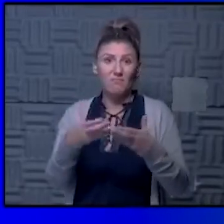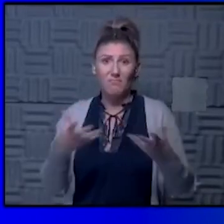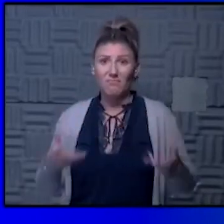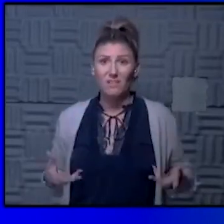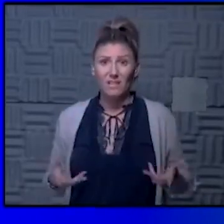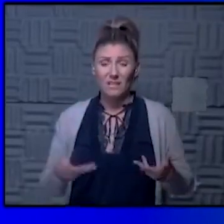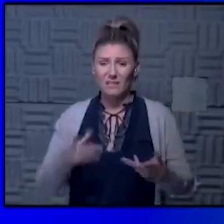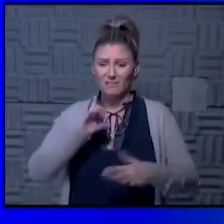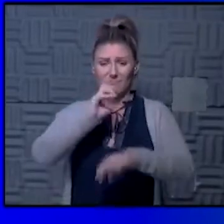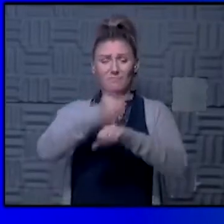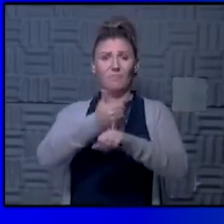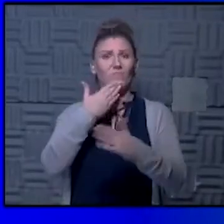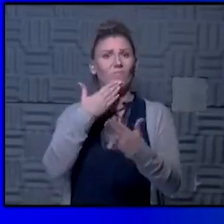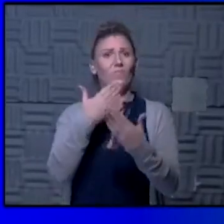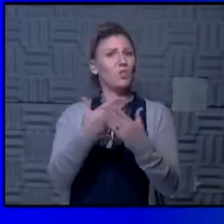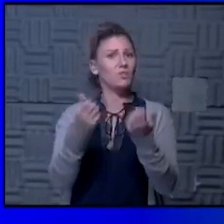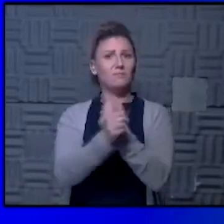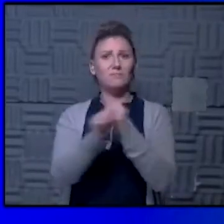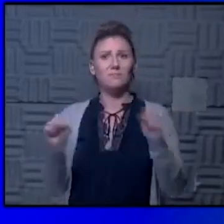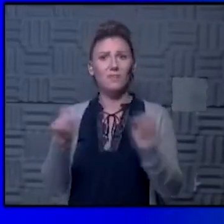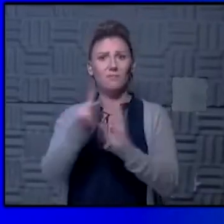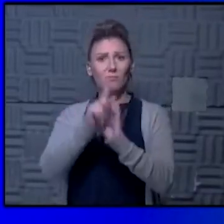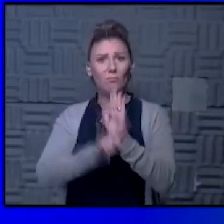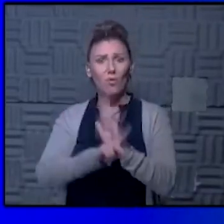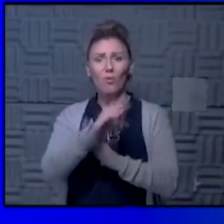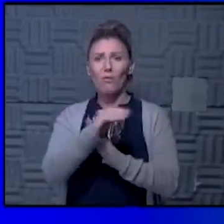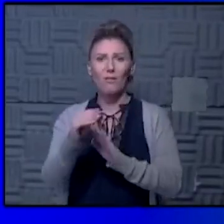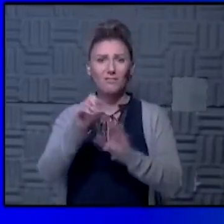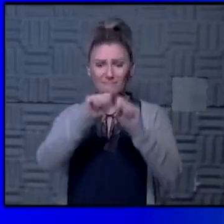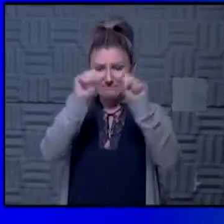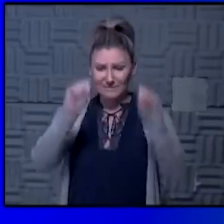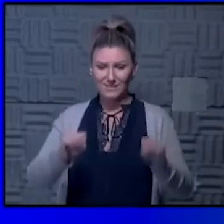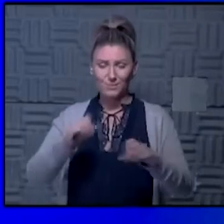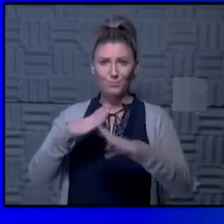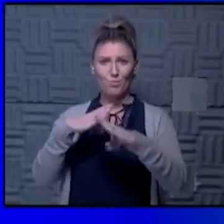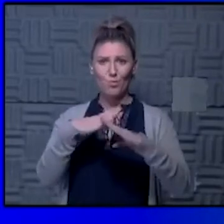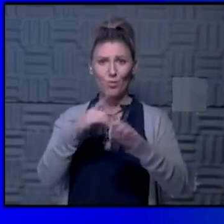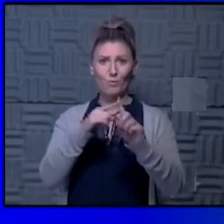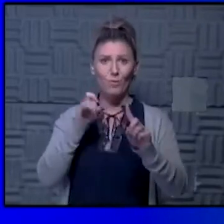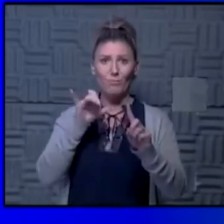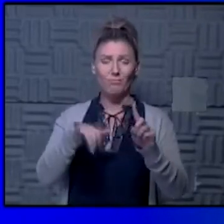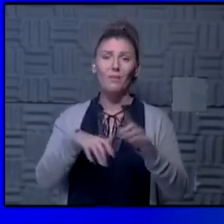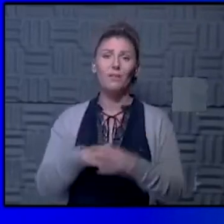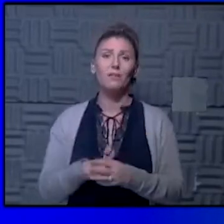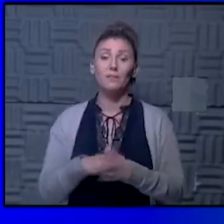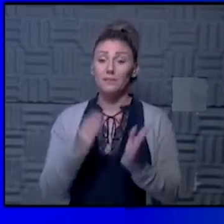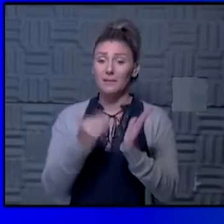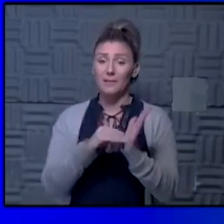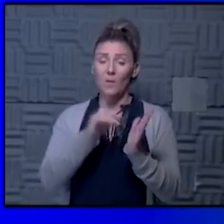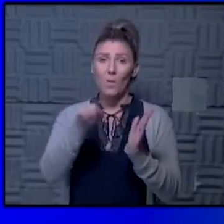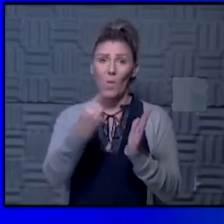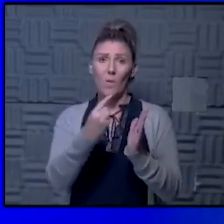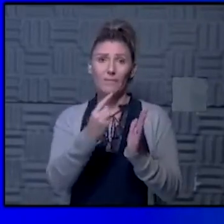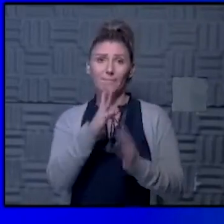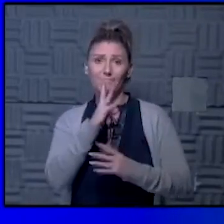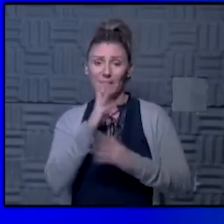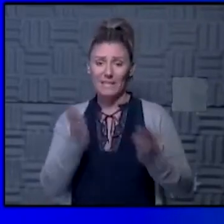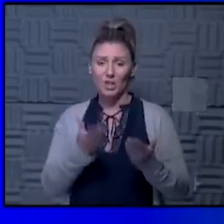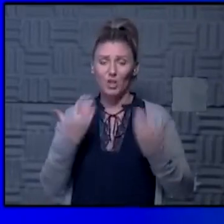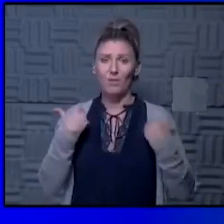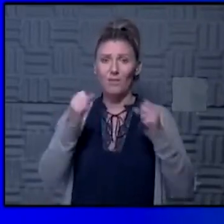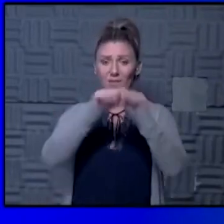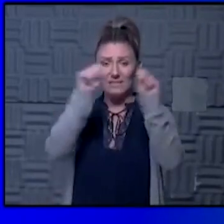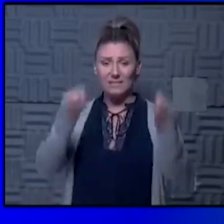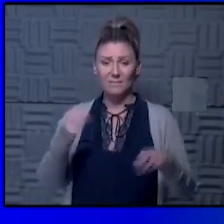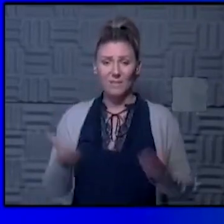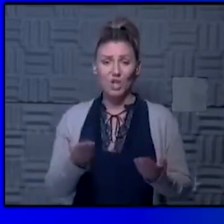have implemented good safety protocols and systems to protect you from that. Again, I can only speak to what we do at the health system here, and